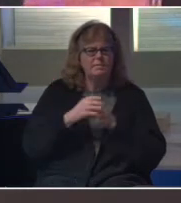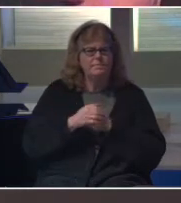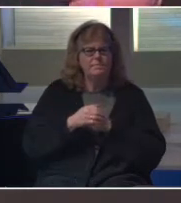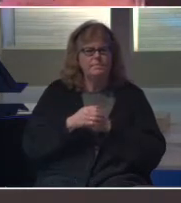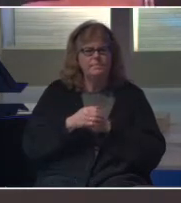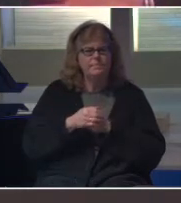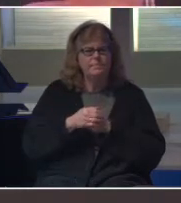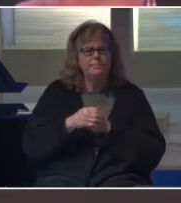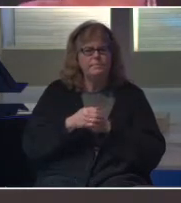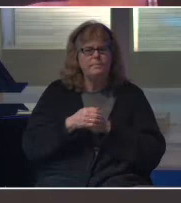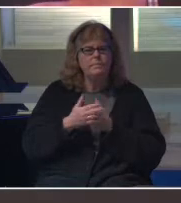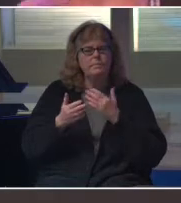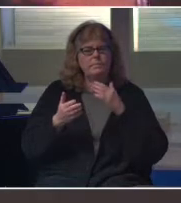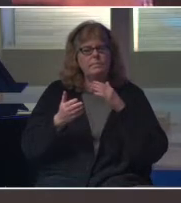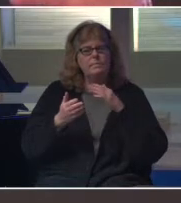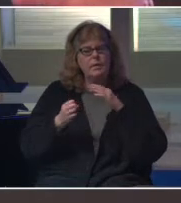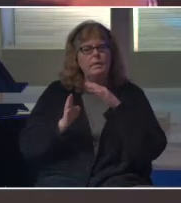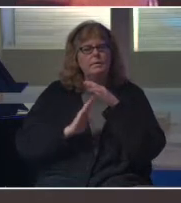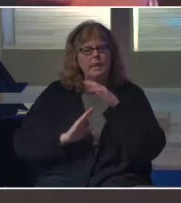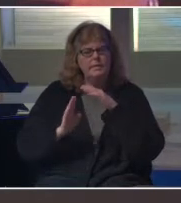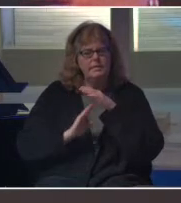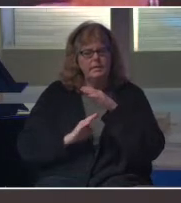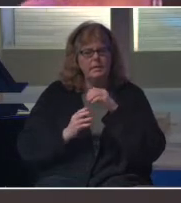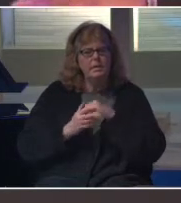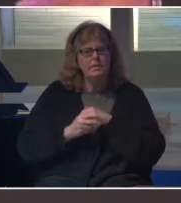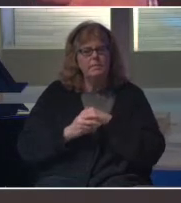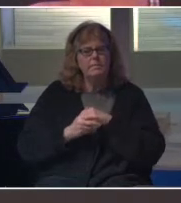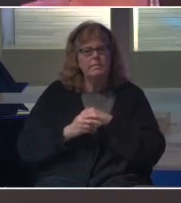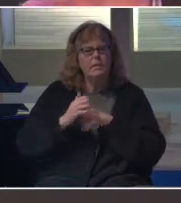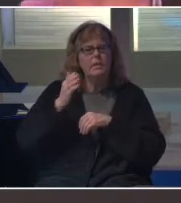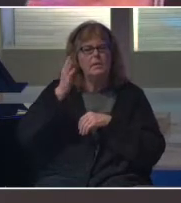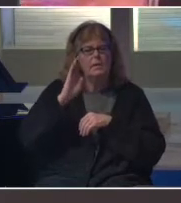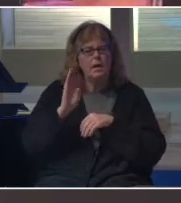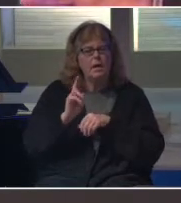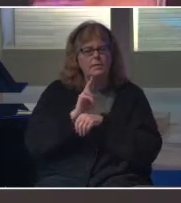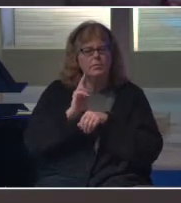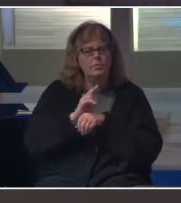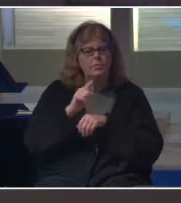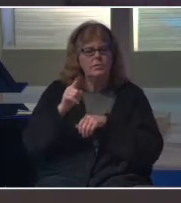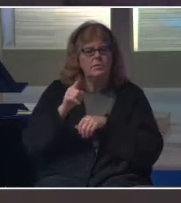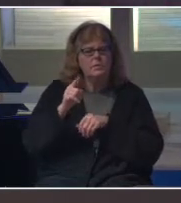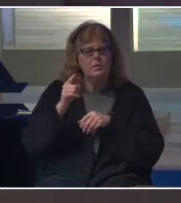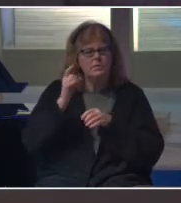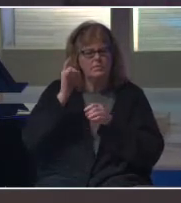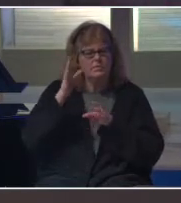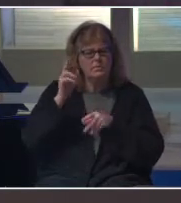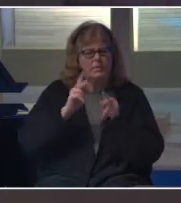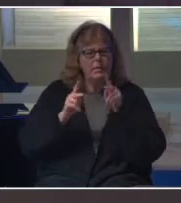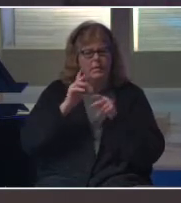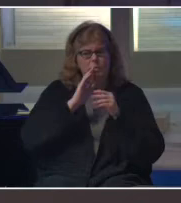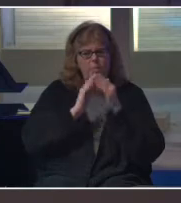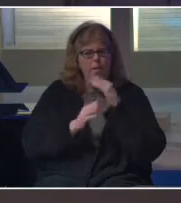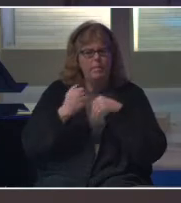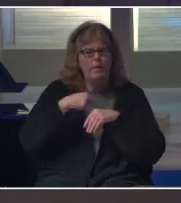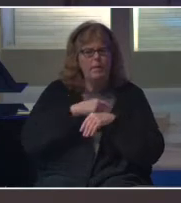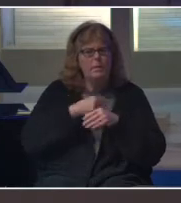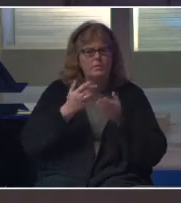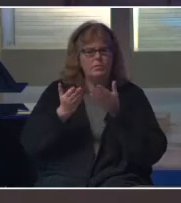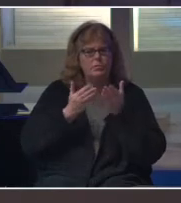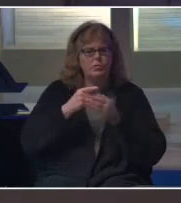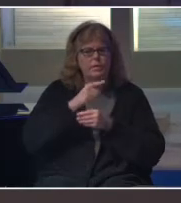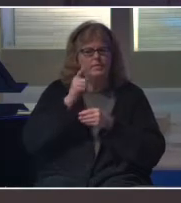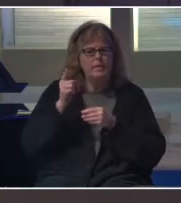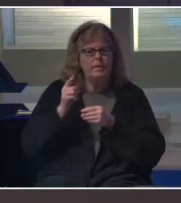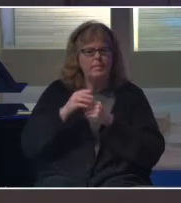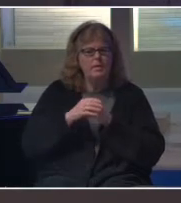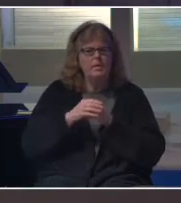And basically, essentially, God uses those schlemiels to humble us, to serve them.